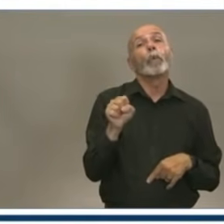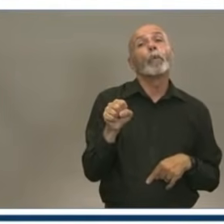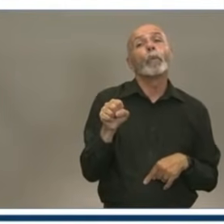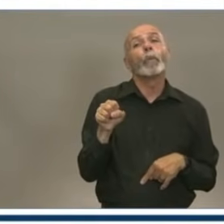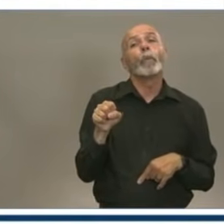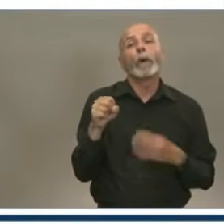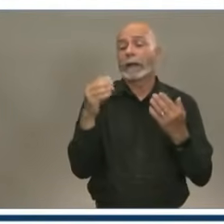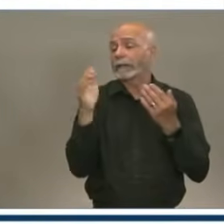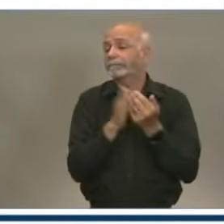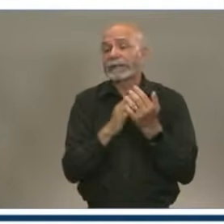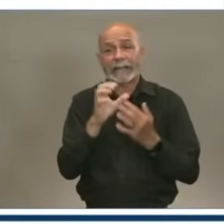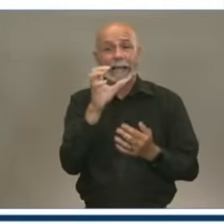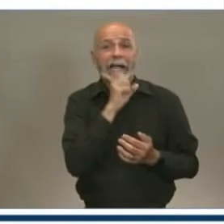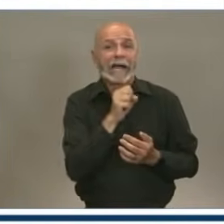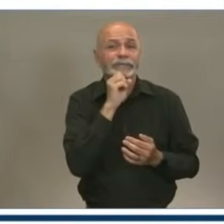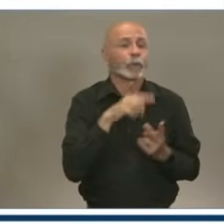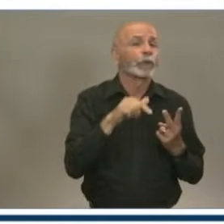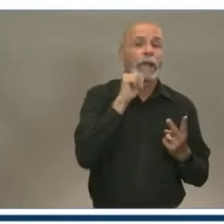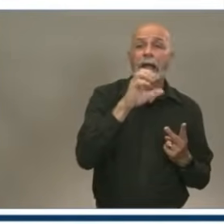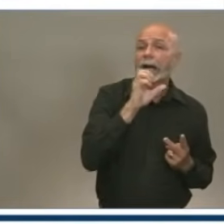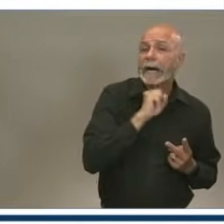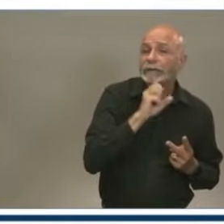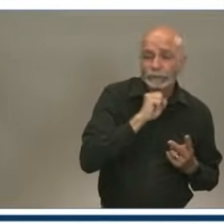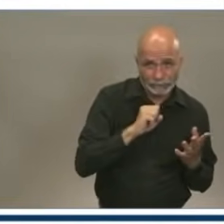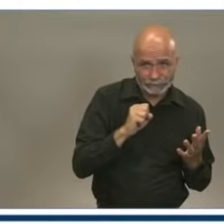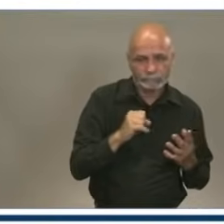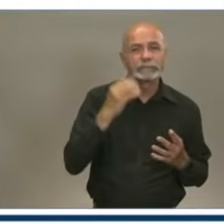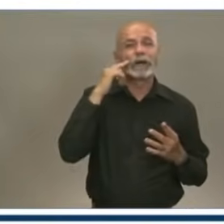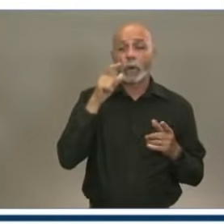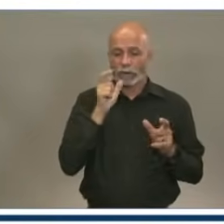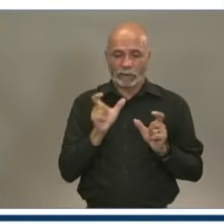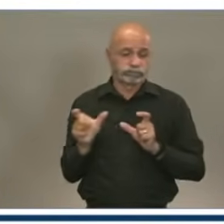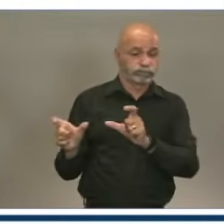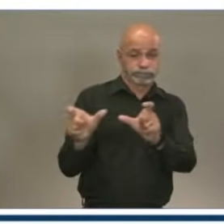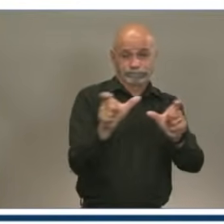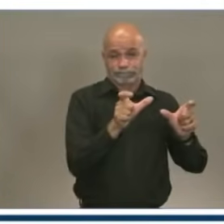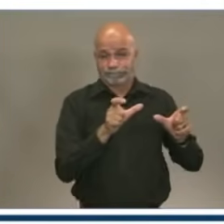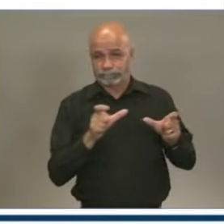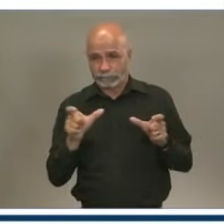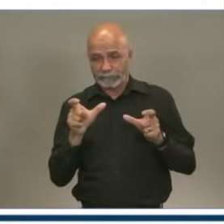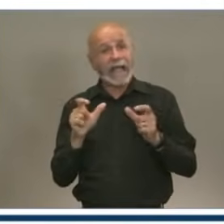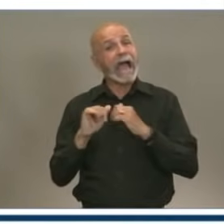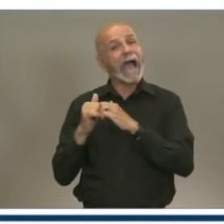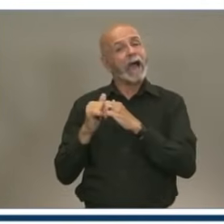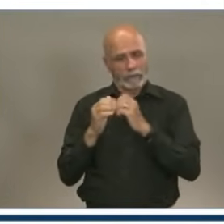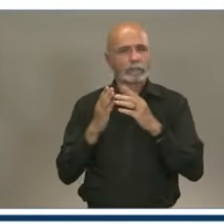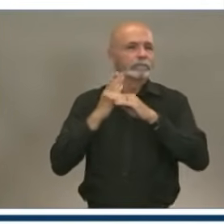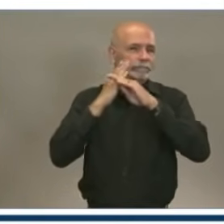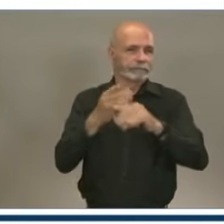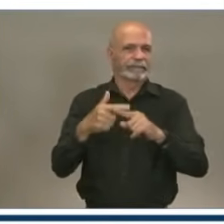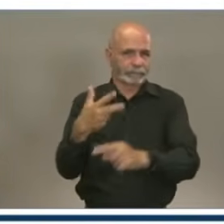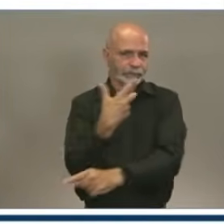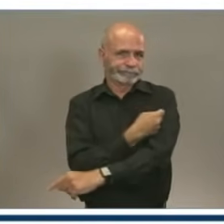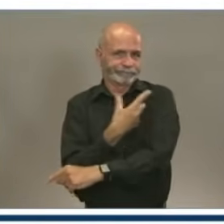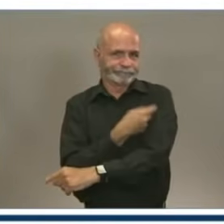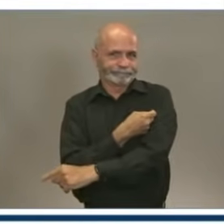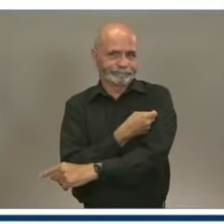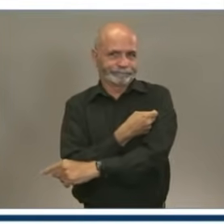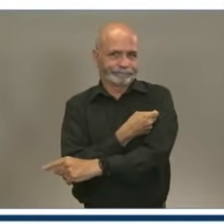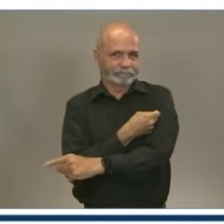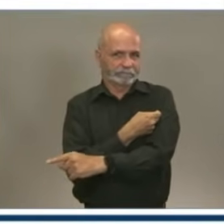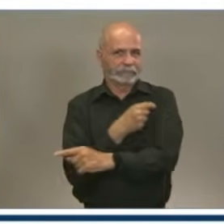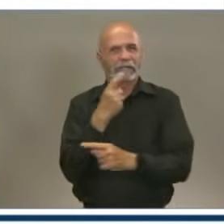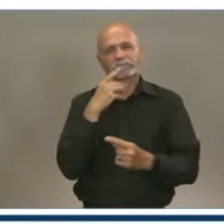their eligibility, who are immune based on vaccination. So when we do that, so the minimum of